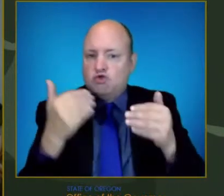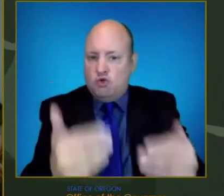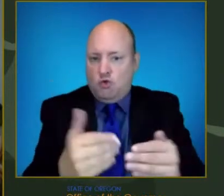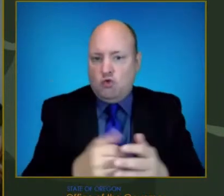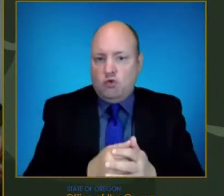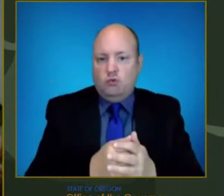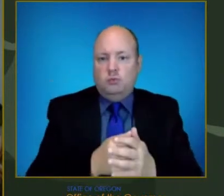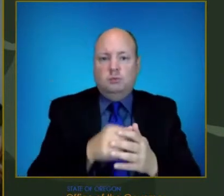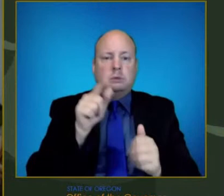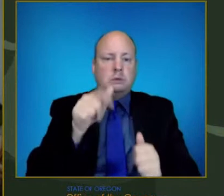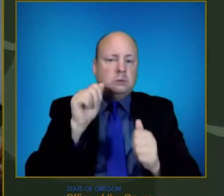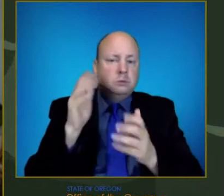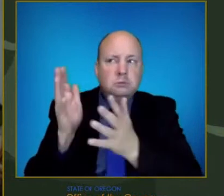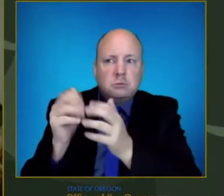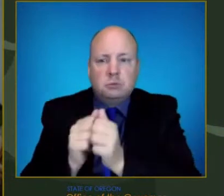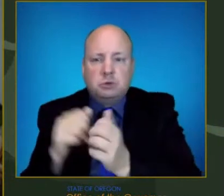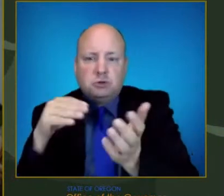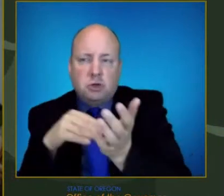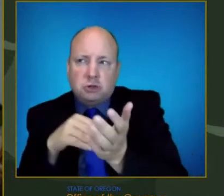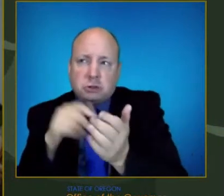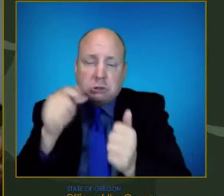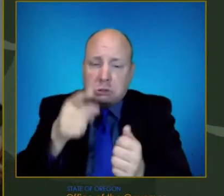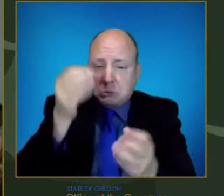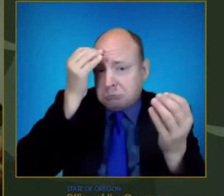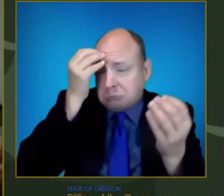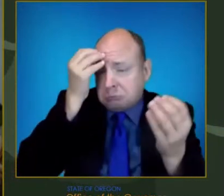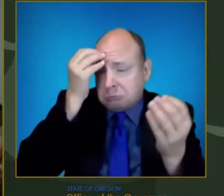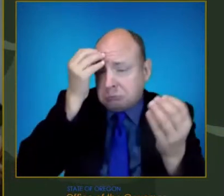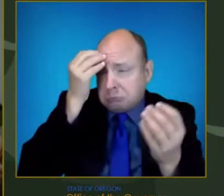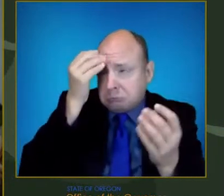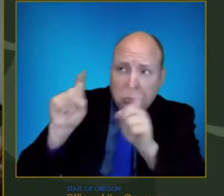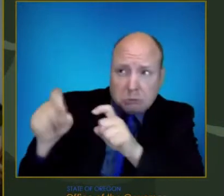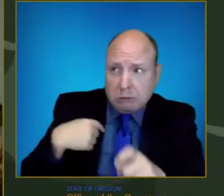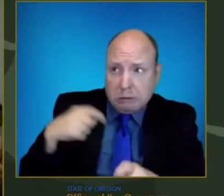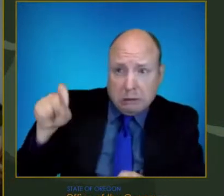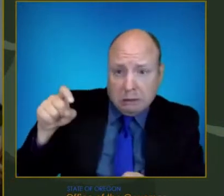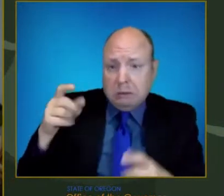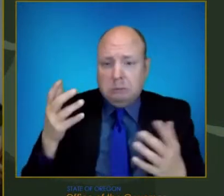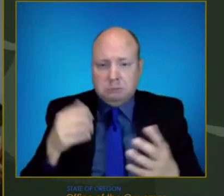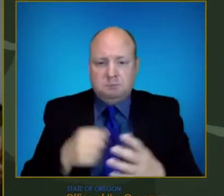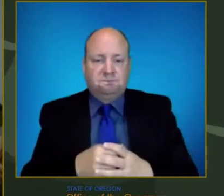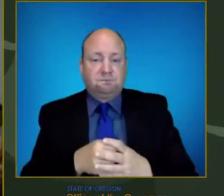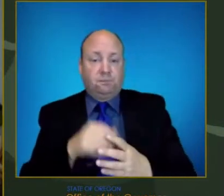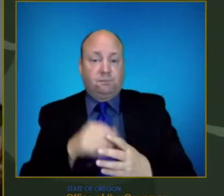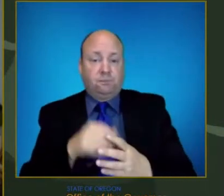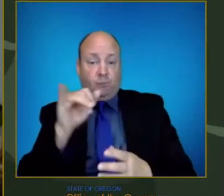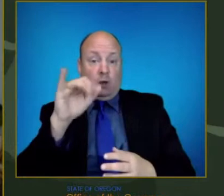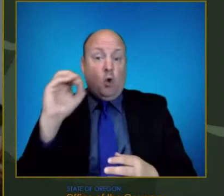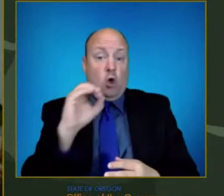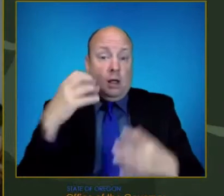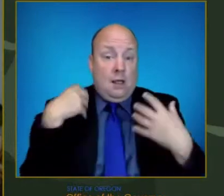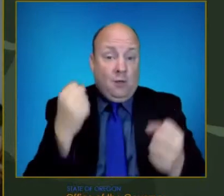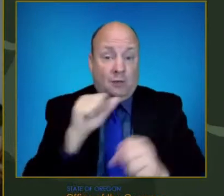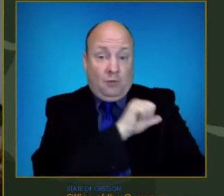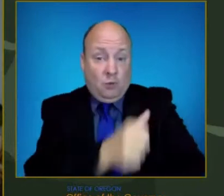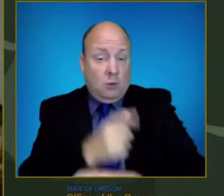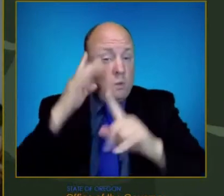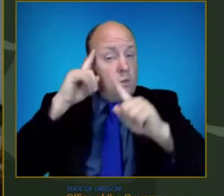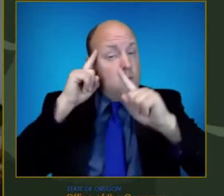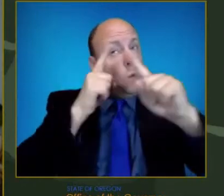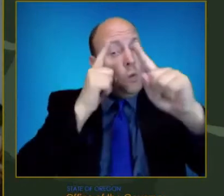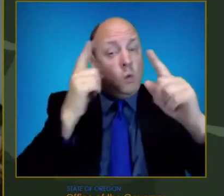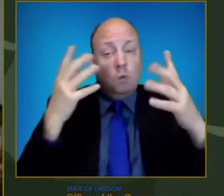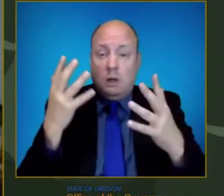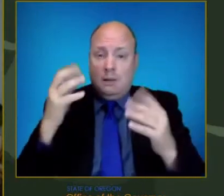shot. As a public health leader supporting OHA's effort to end health inequities in Oregon by 2030, I'm encouraged by the